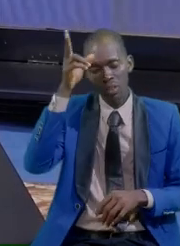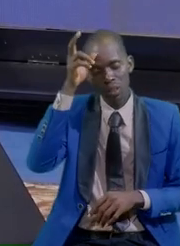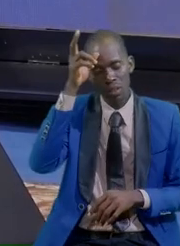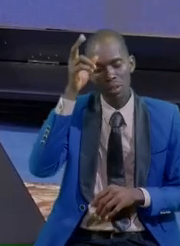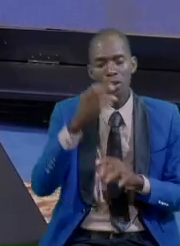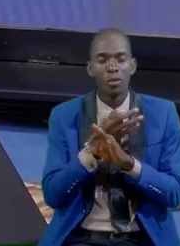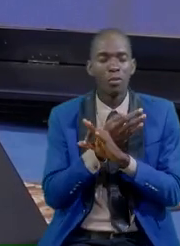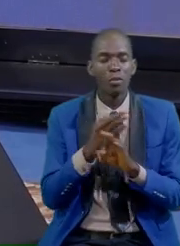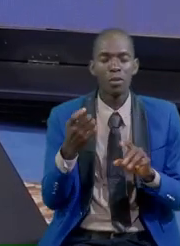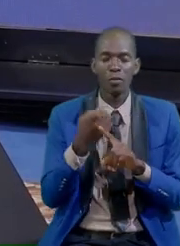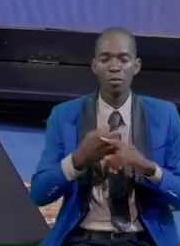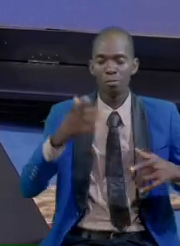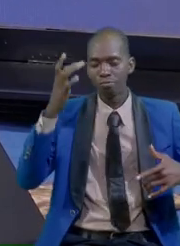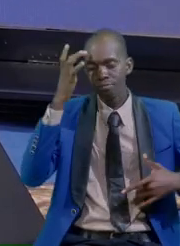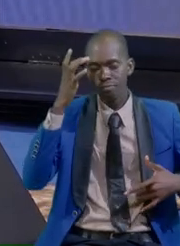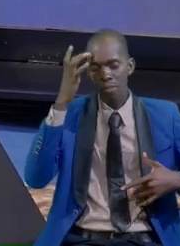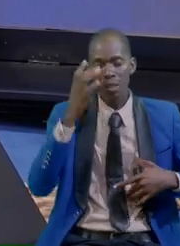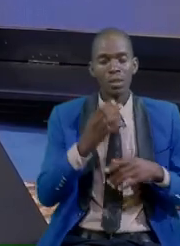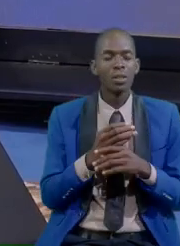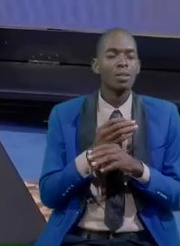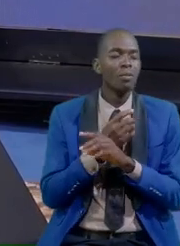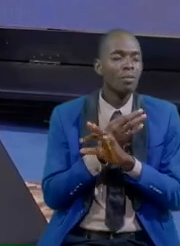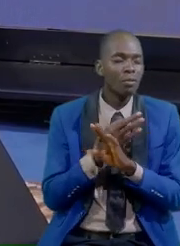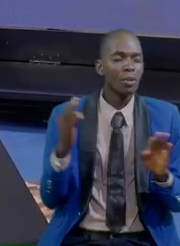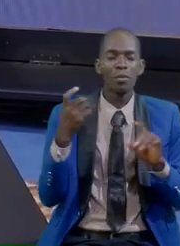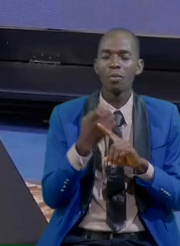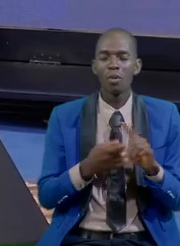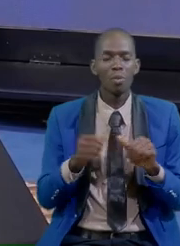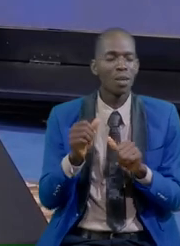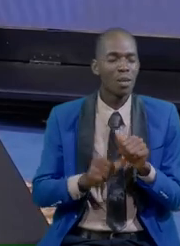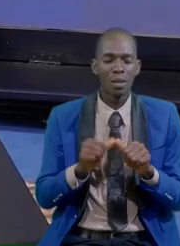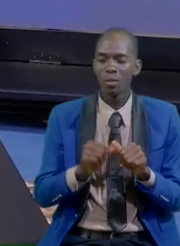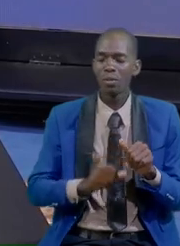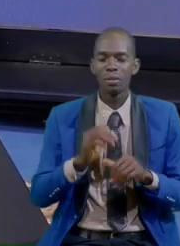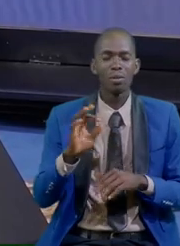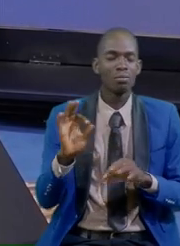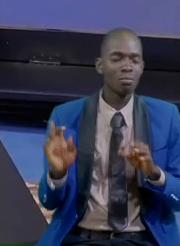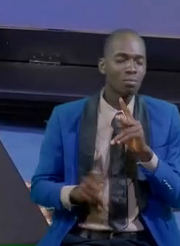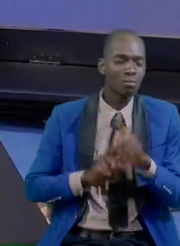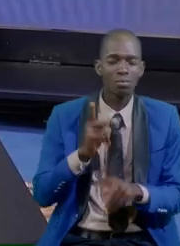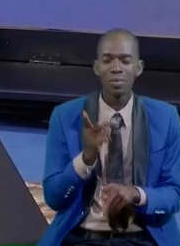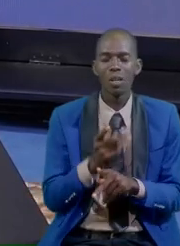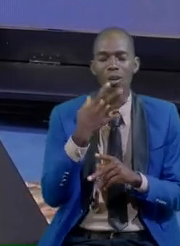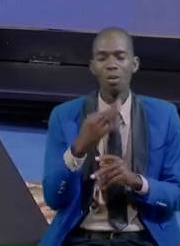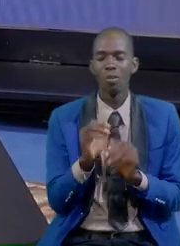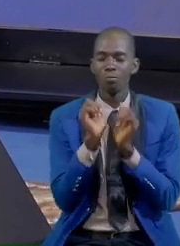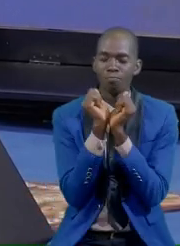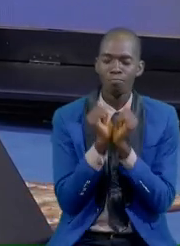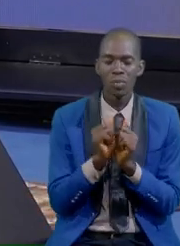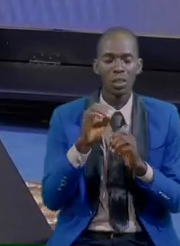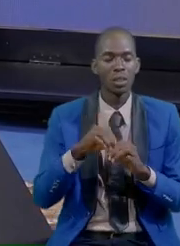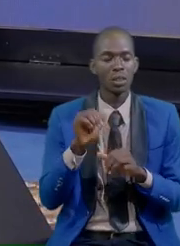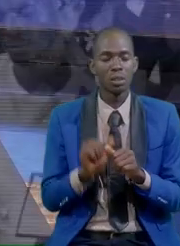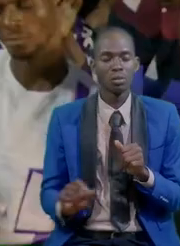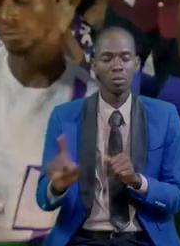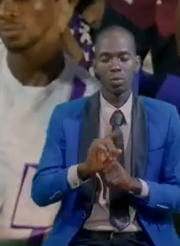Free from sickness. See, free from every form and every kind of bondage in every life